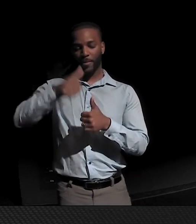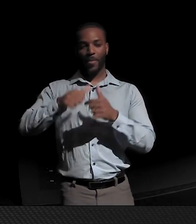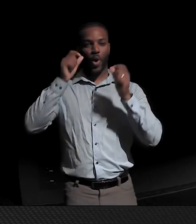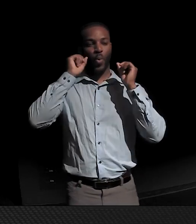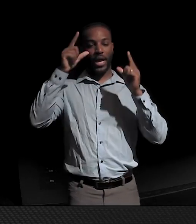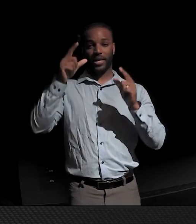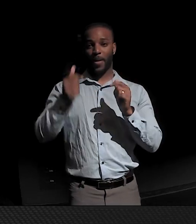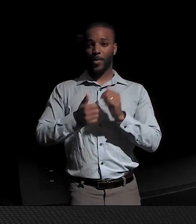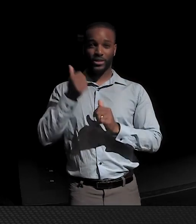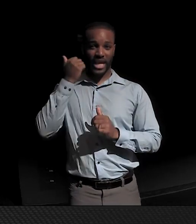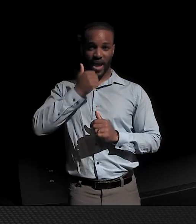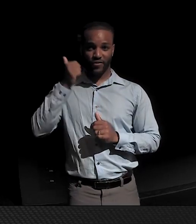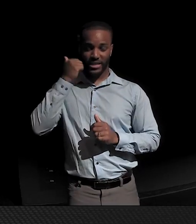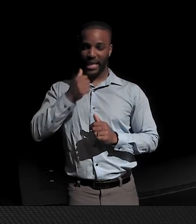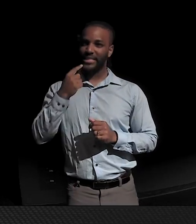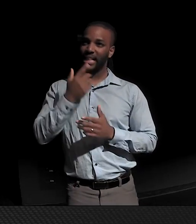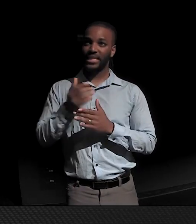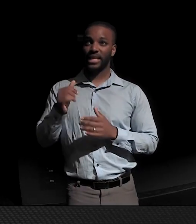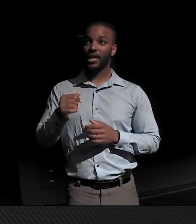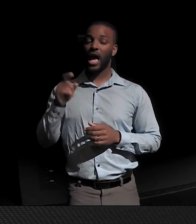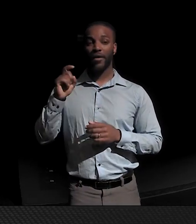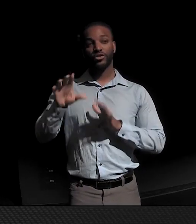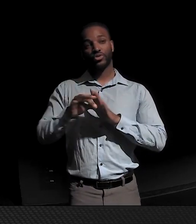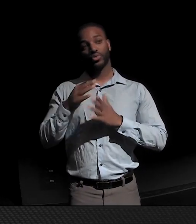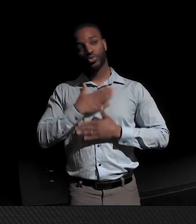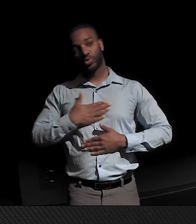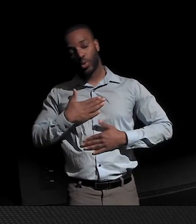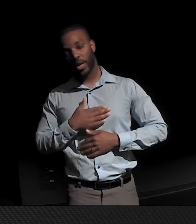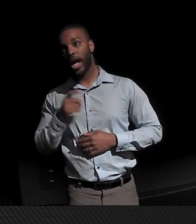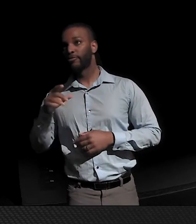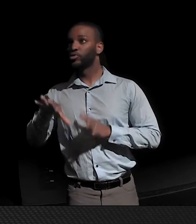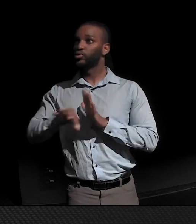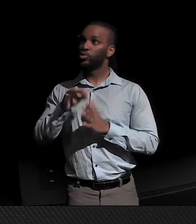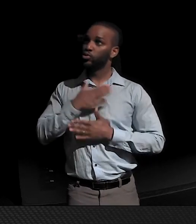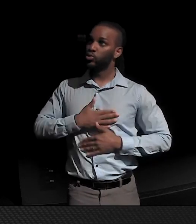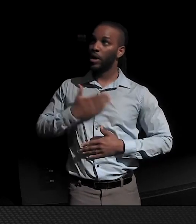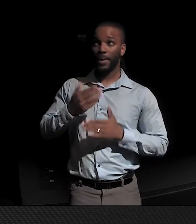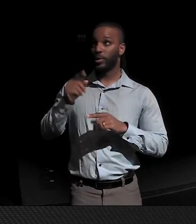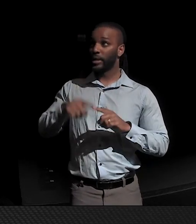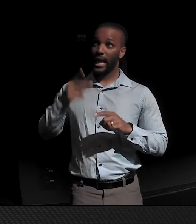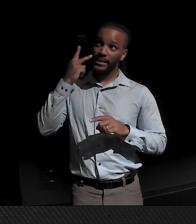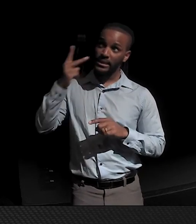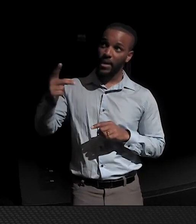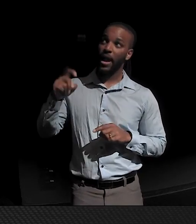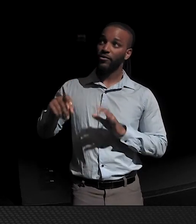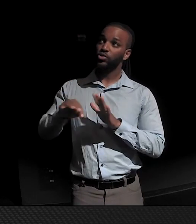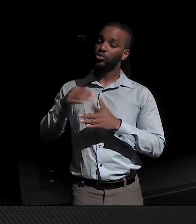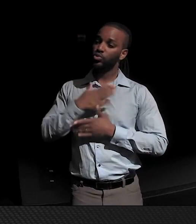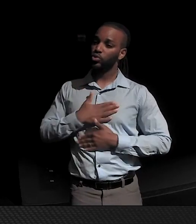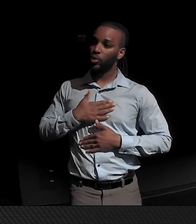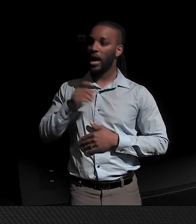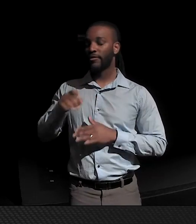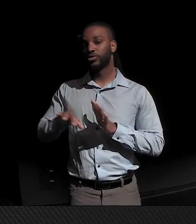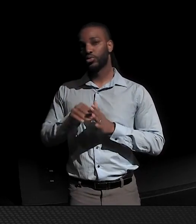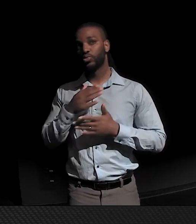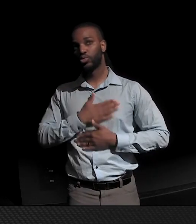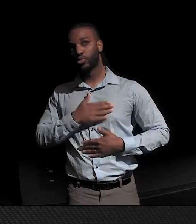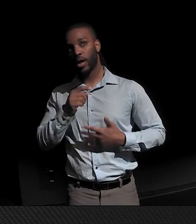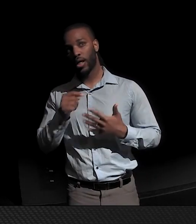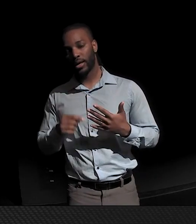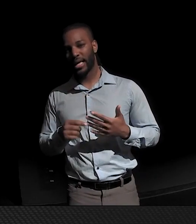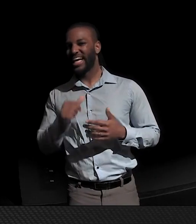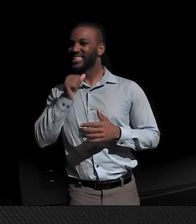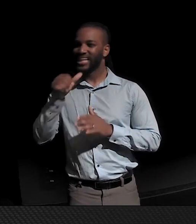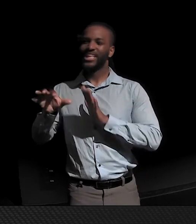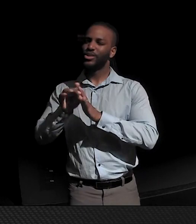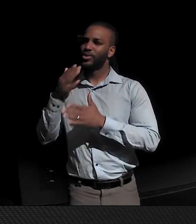up most days and saying things like, you got to choose joy. You got to choose joy. You might not be able to see it. You got to choose joy. You got to choose joy. And it's not